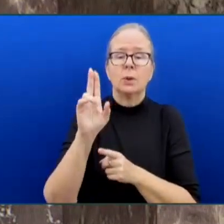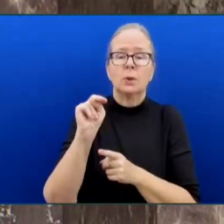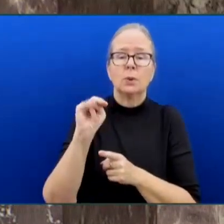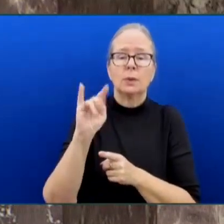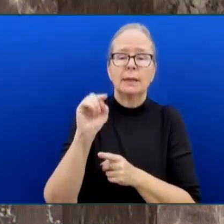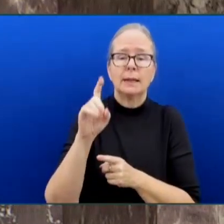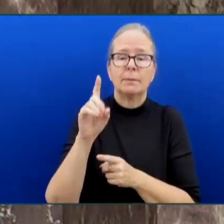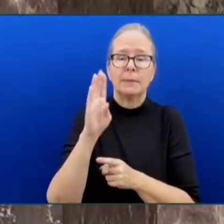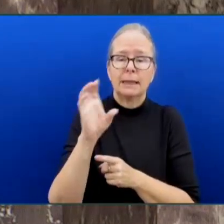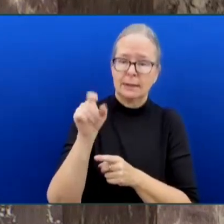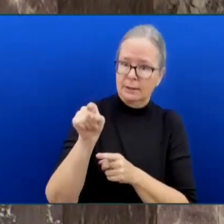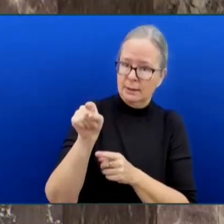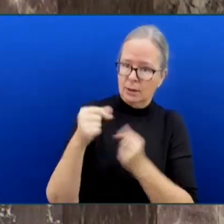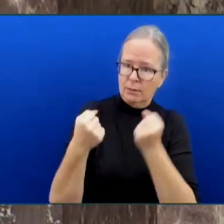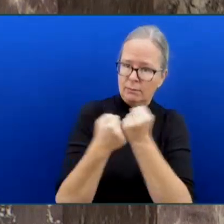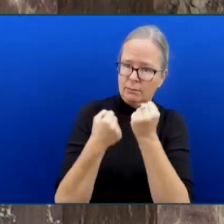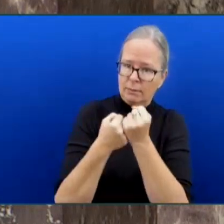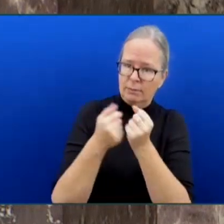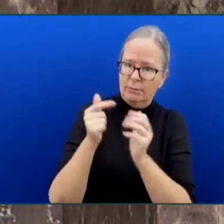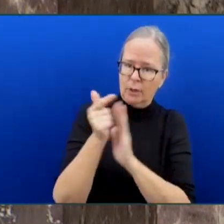trend. Members,